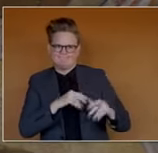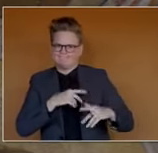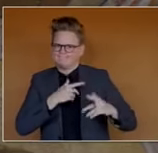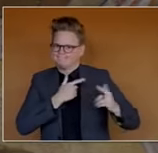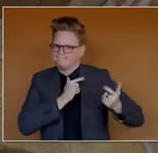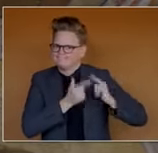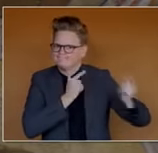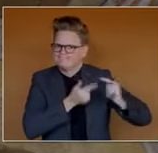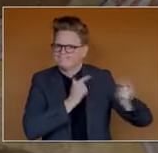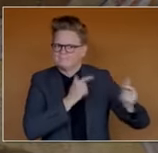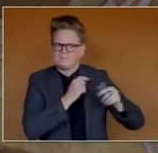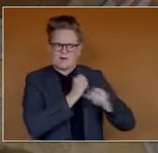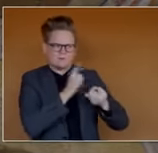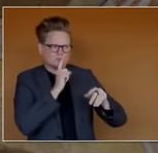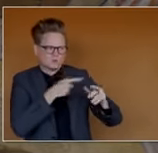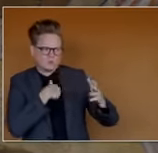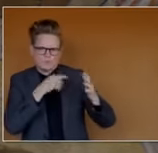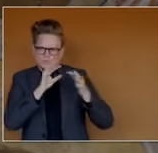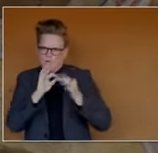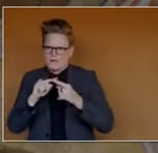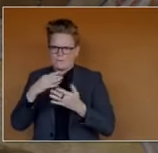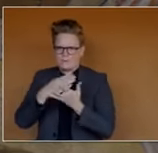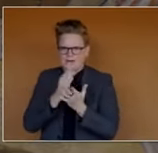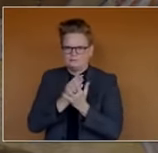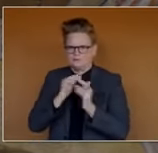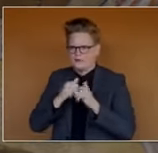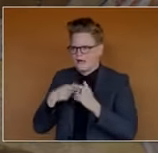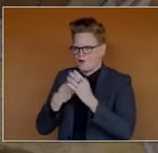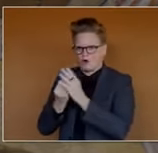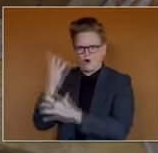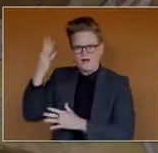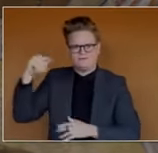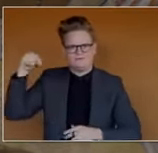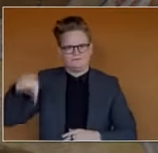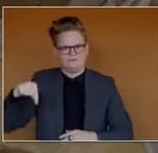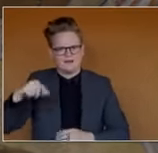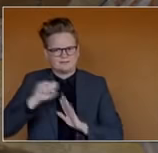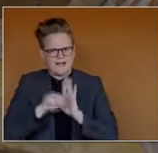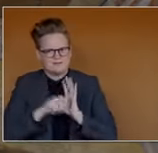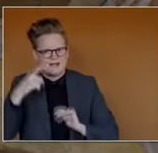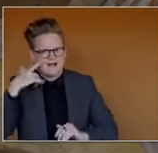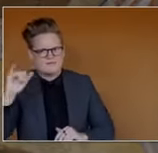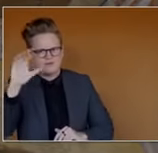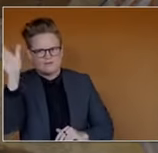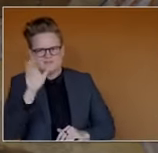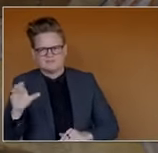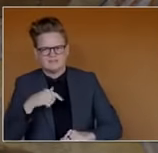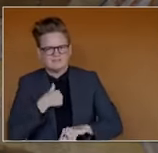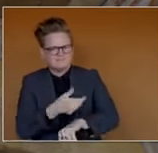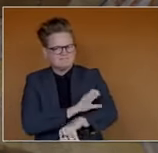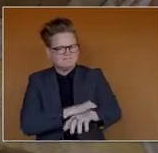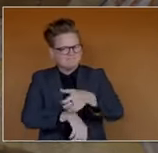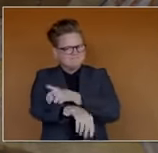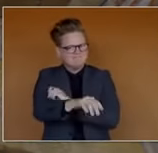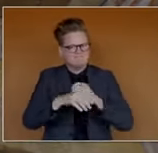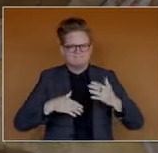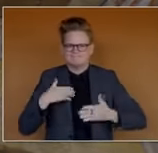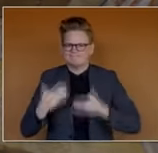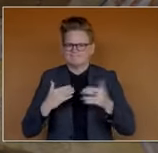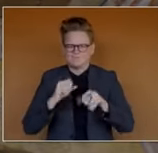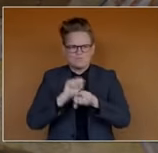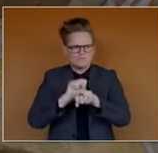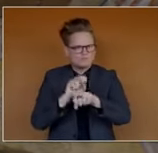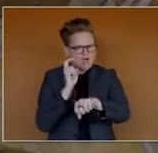that they put out. And we look forward to sitting down, rolling up our sleeves, and working through the details with both of them and their staffs,